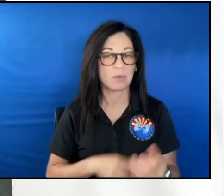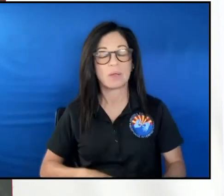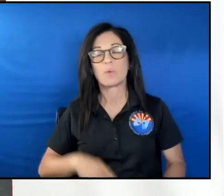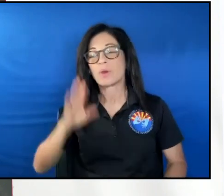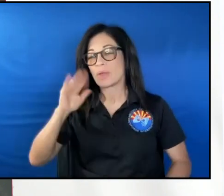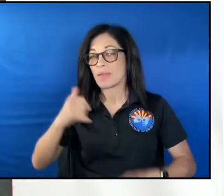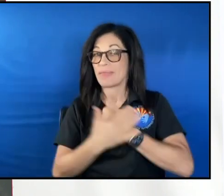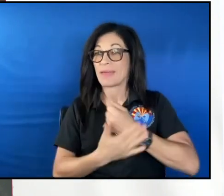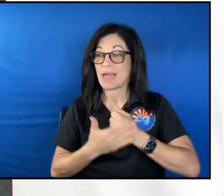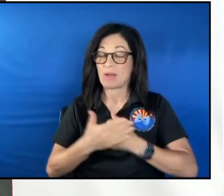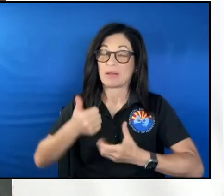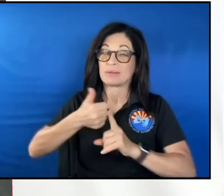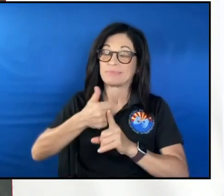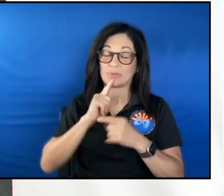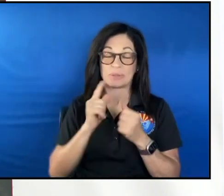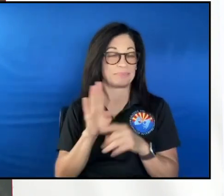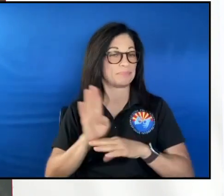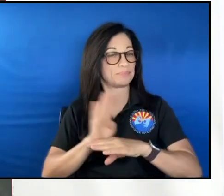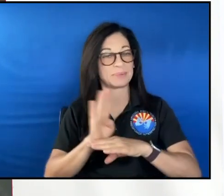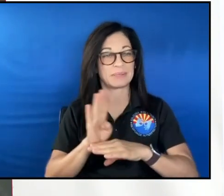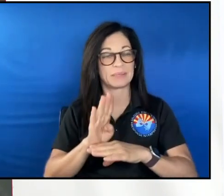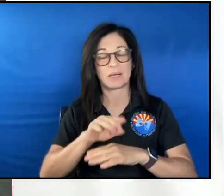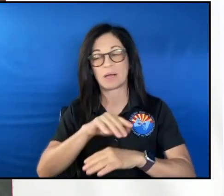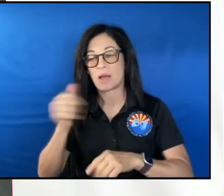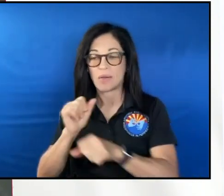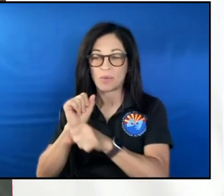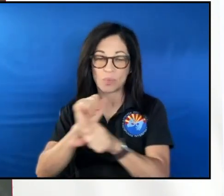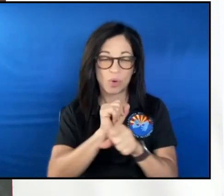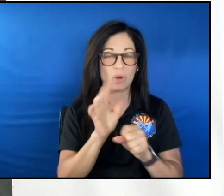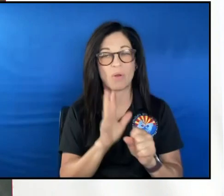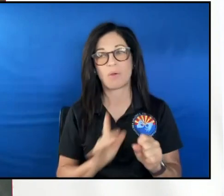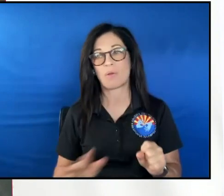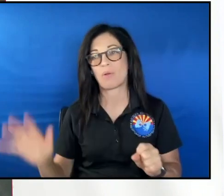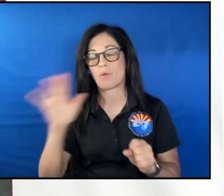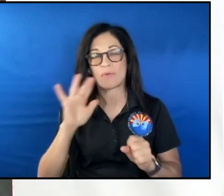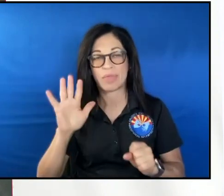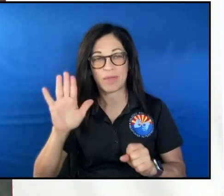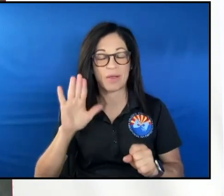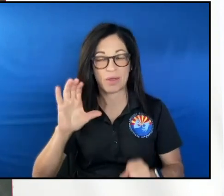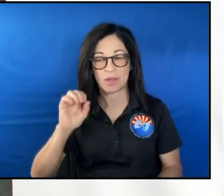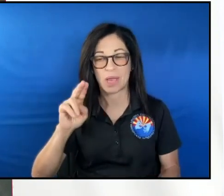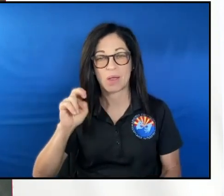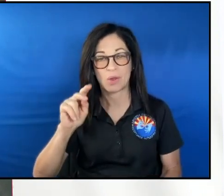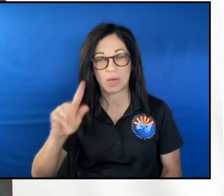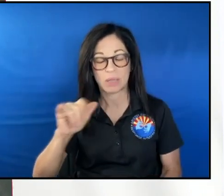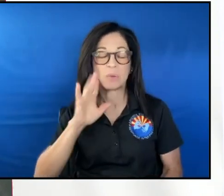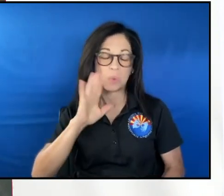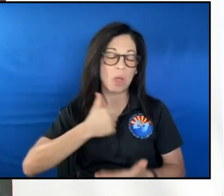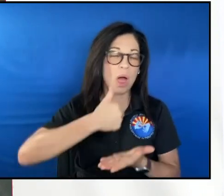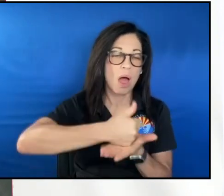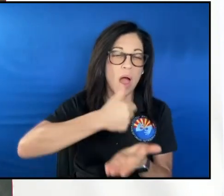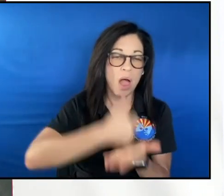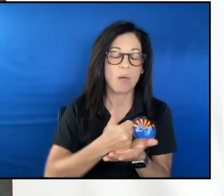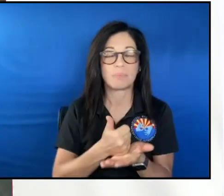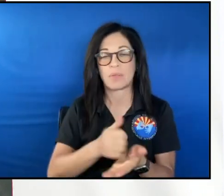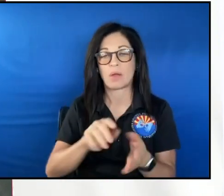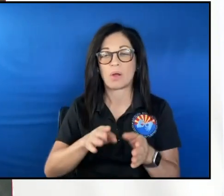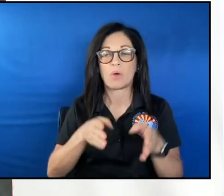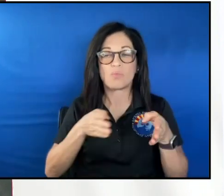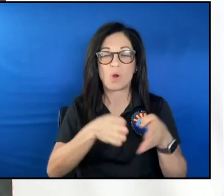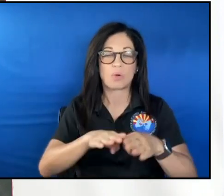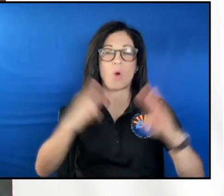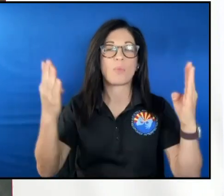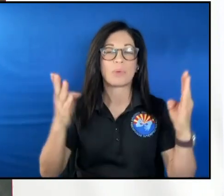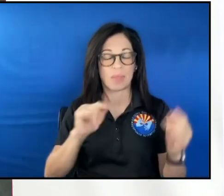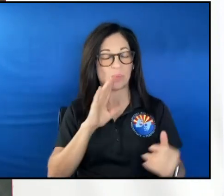busy with other efforts throughout the county there. So we're gonna help them open up that road, which is gonna be a good effort as